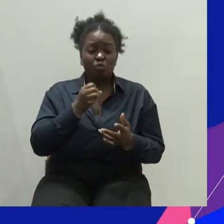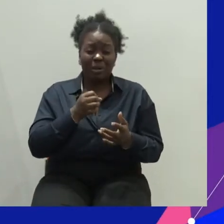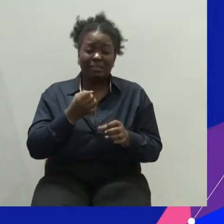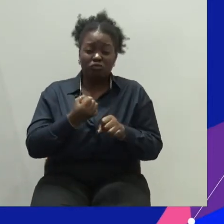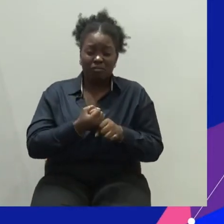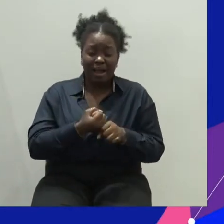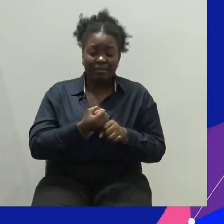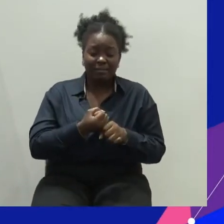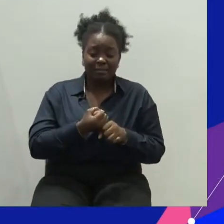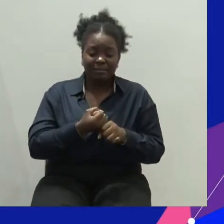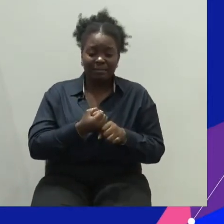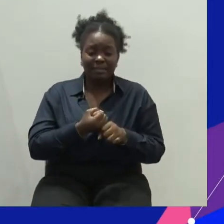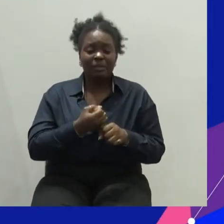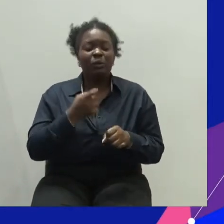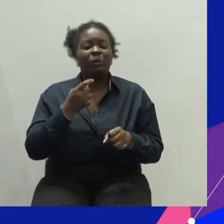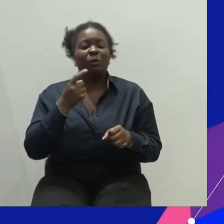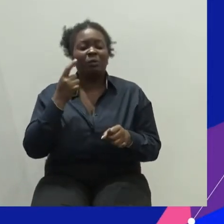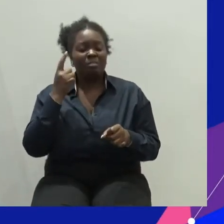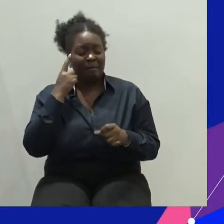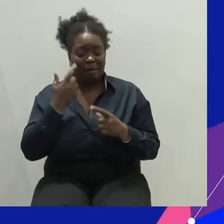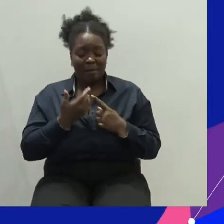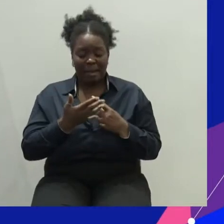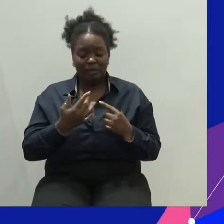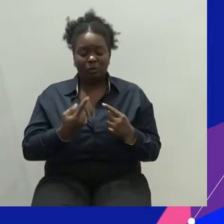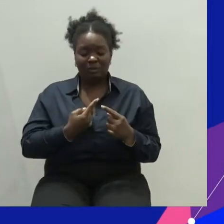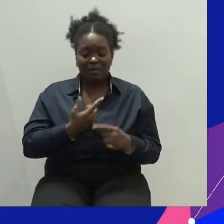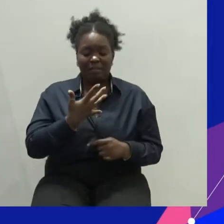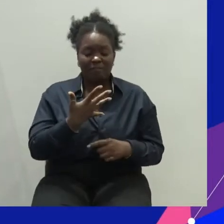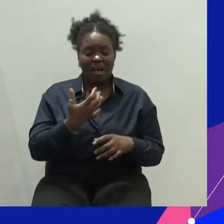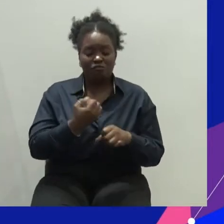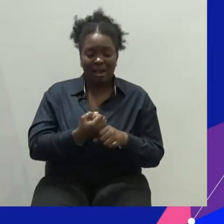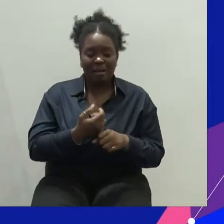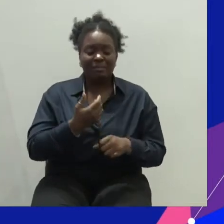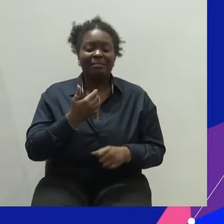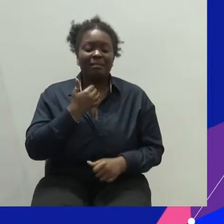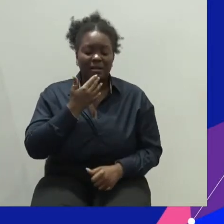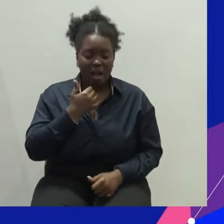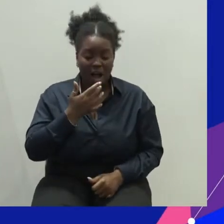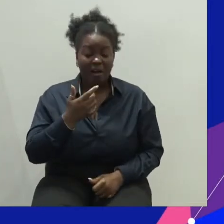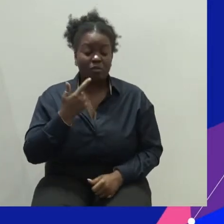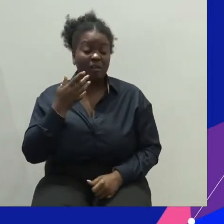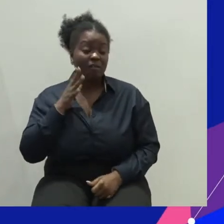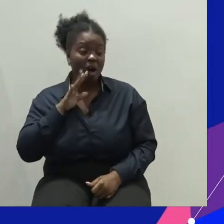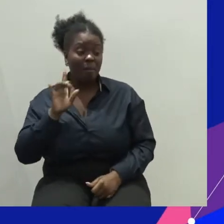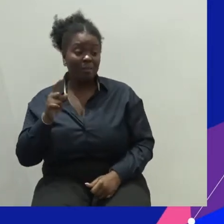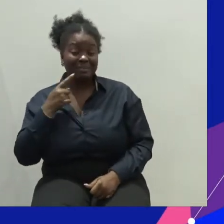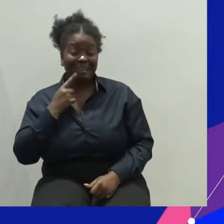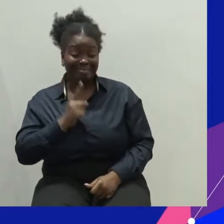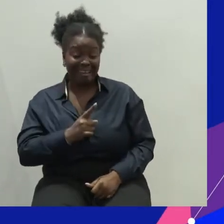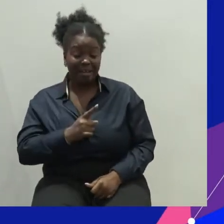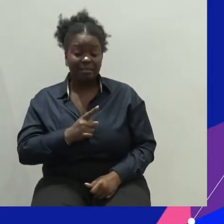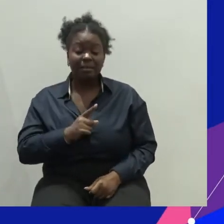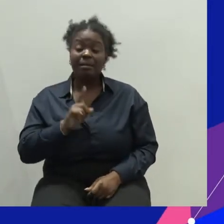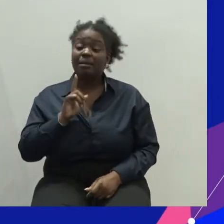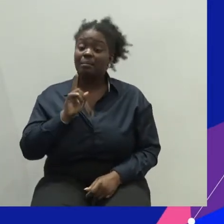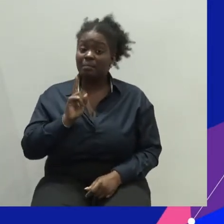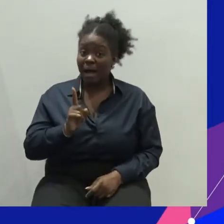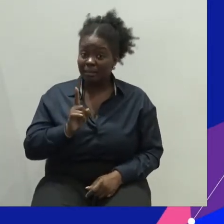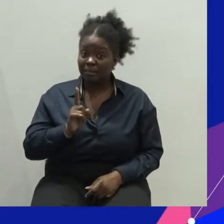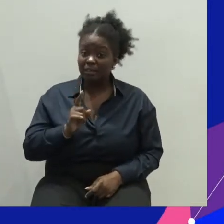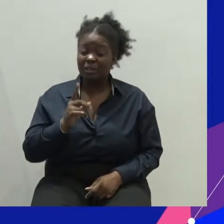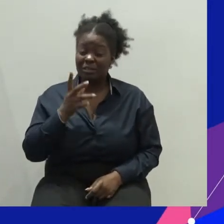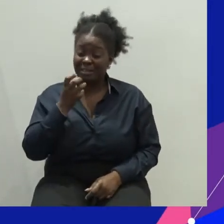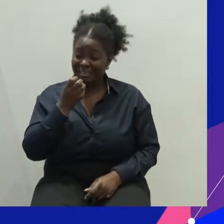convince yourself incorrectly, in my opinion, that 5 grams per liter is enough, because I've heard people say that. But you can even get to